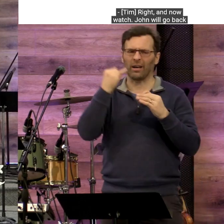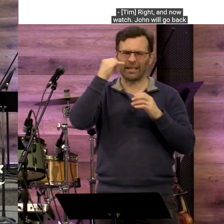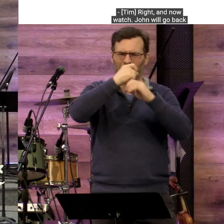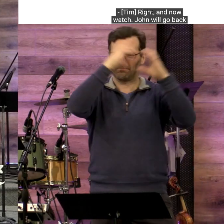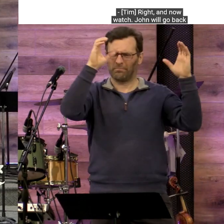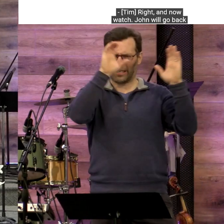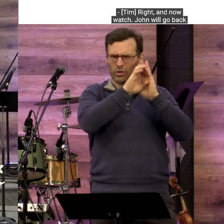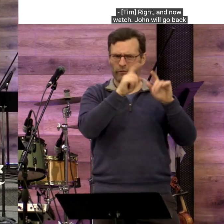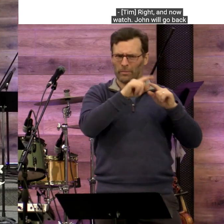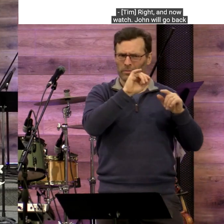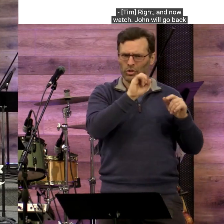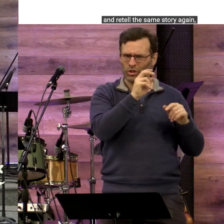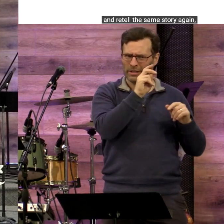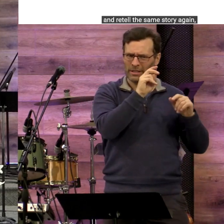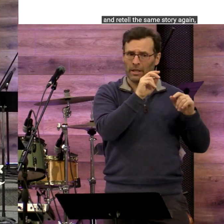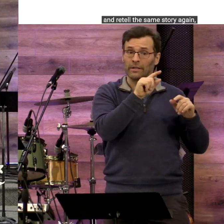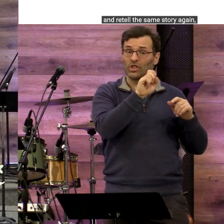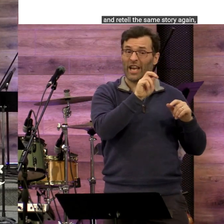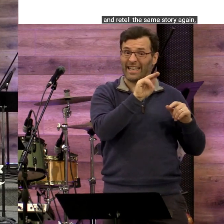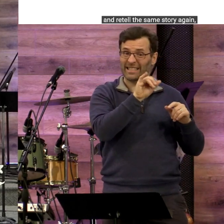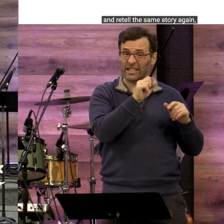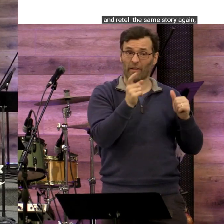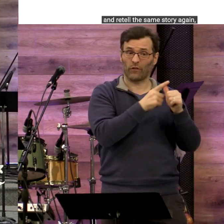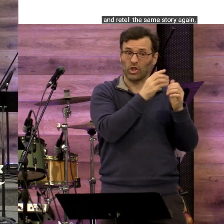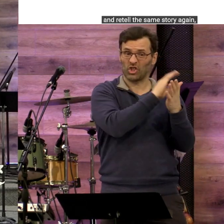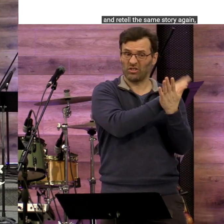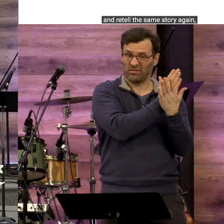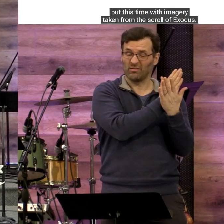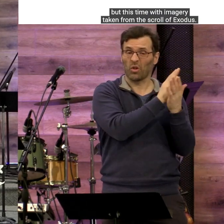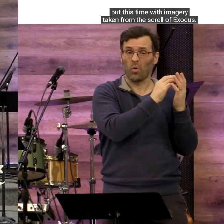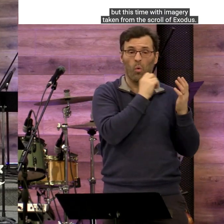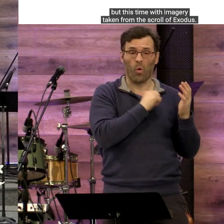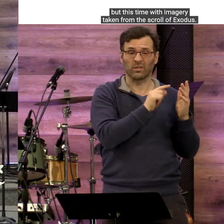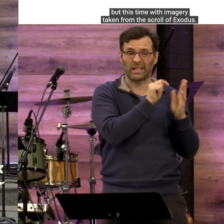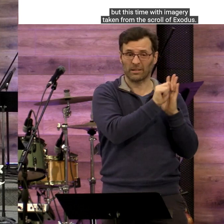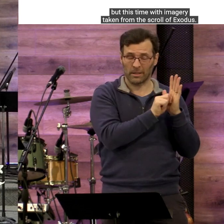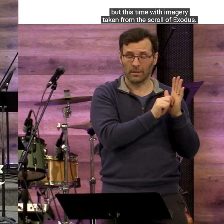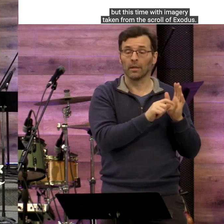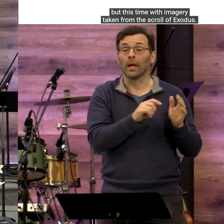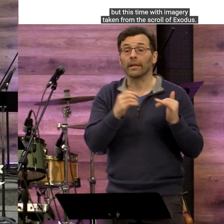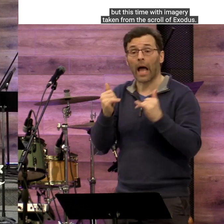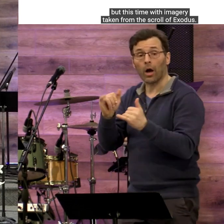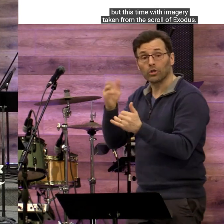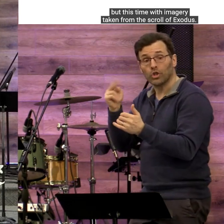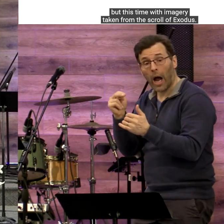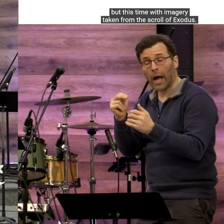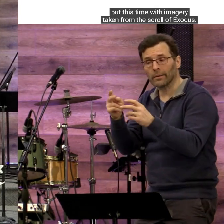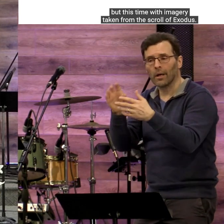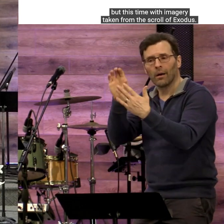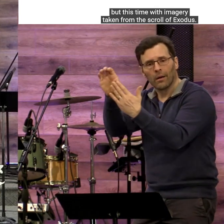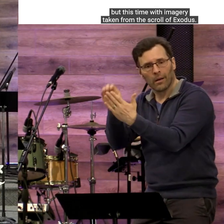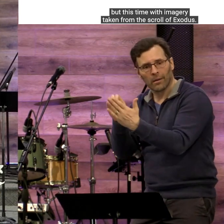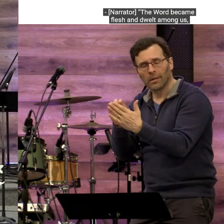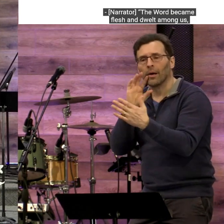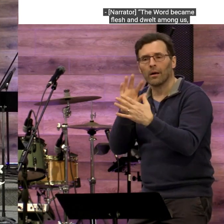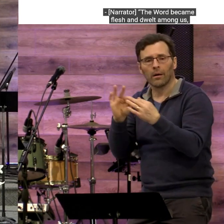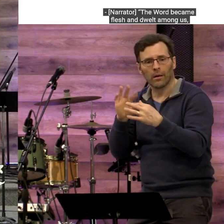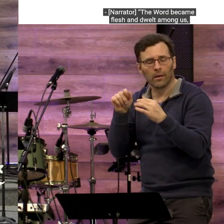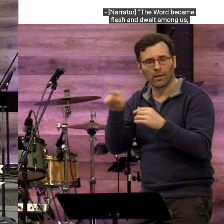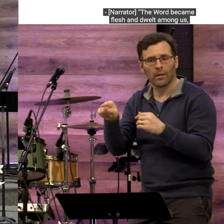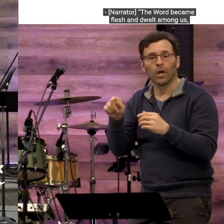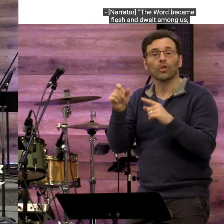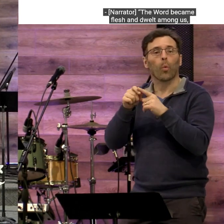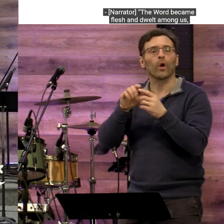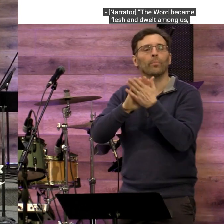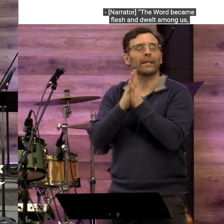now watch. John will go back and retell the same story again, but this time with imagery taken from the scroll of Exodus. The word